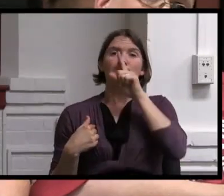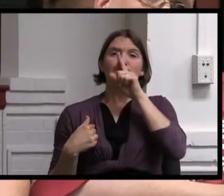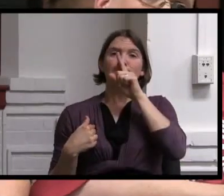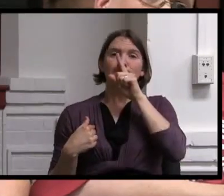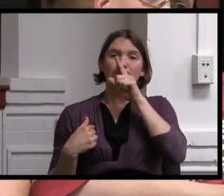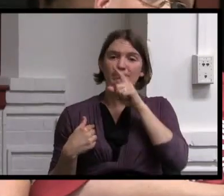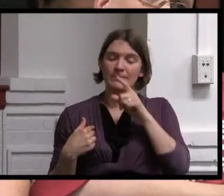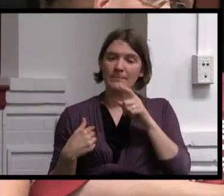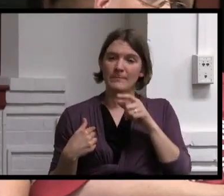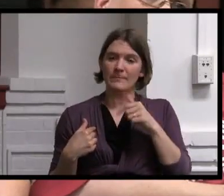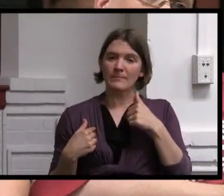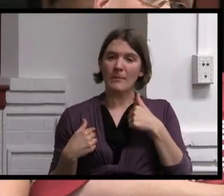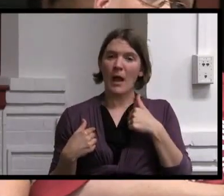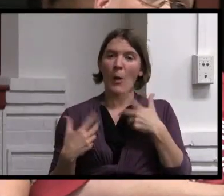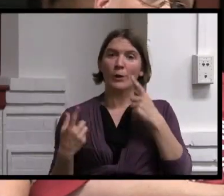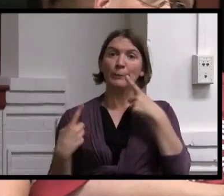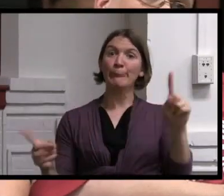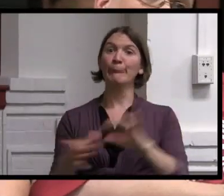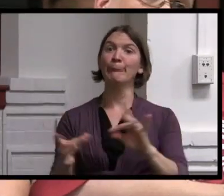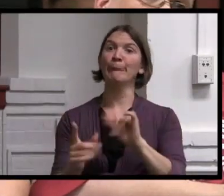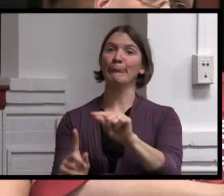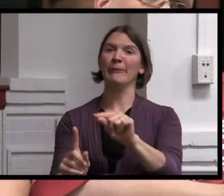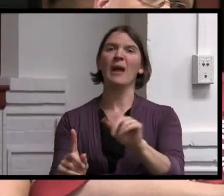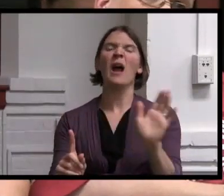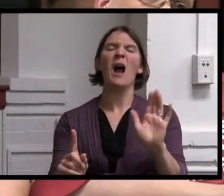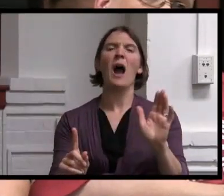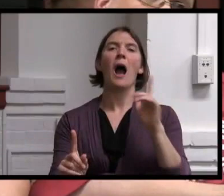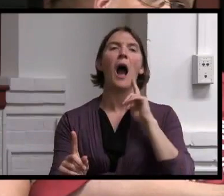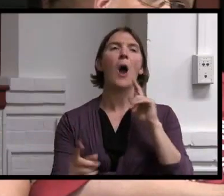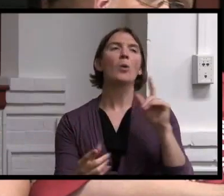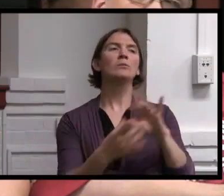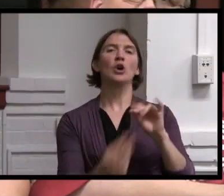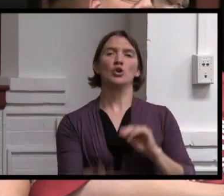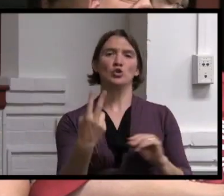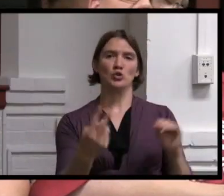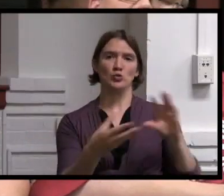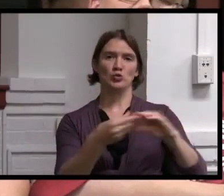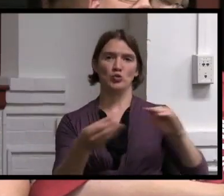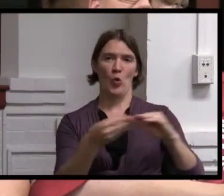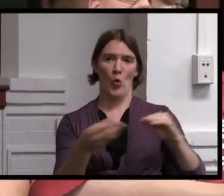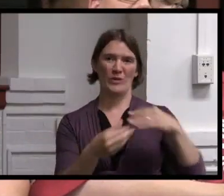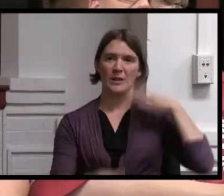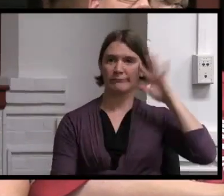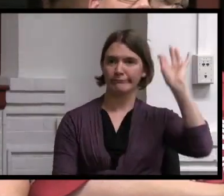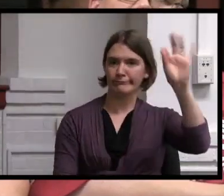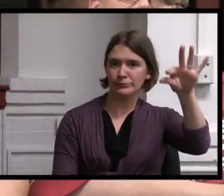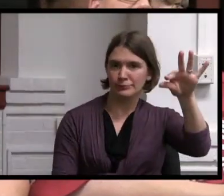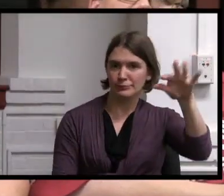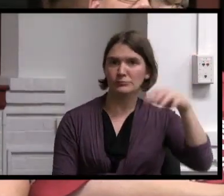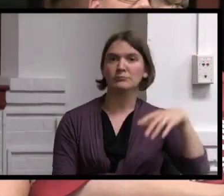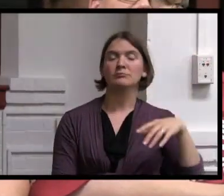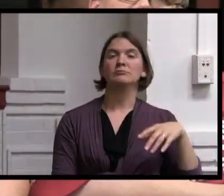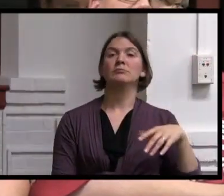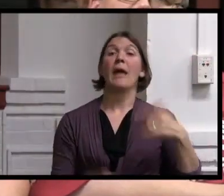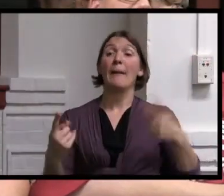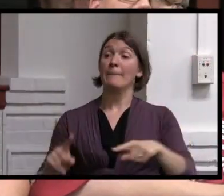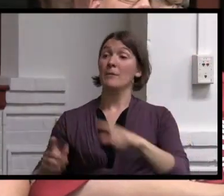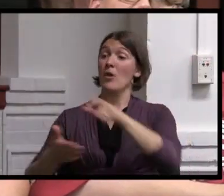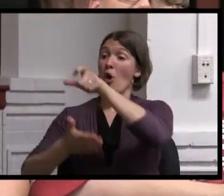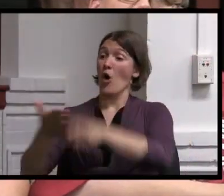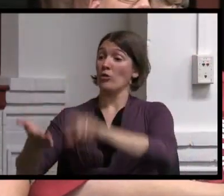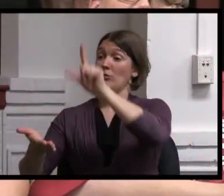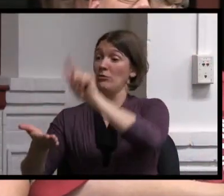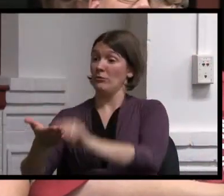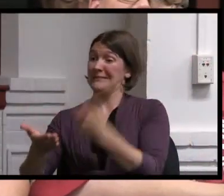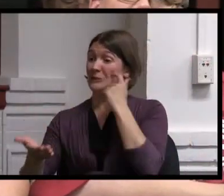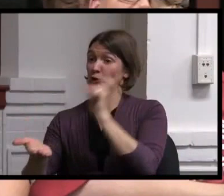them necessarily out in public. I'll tell two that I already put out in public in response to an article that was in the